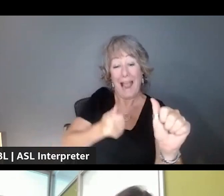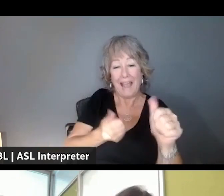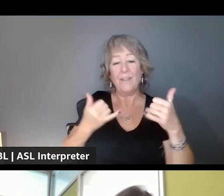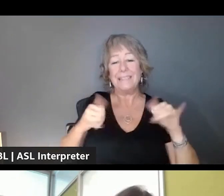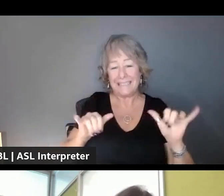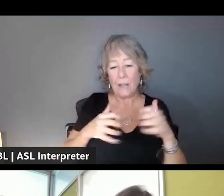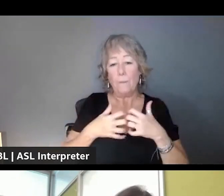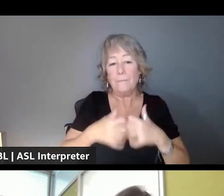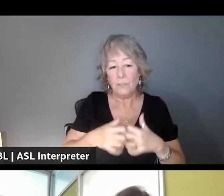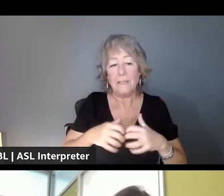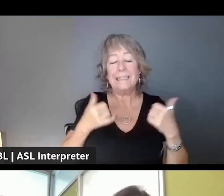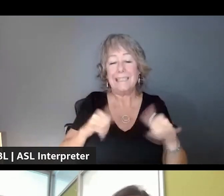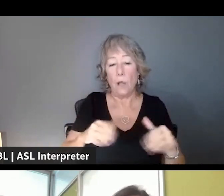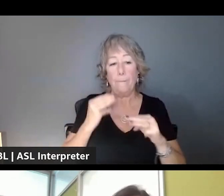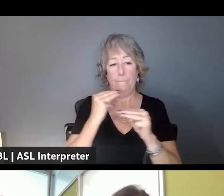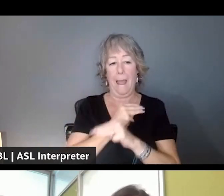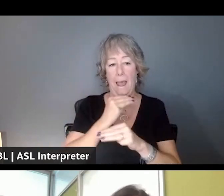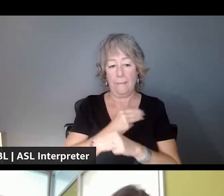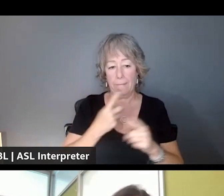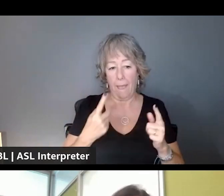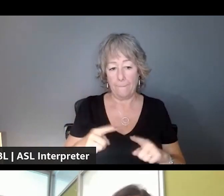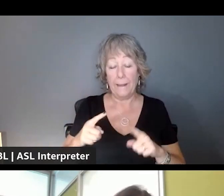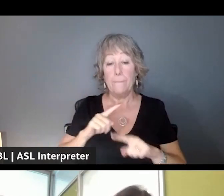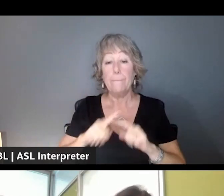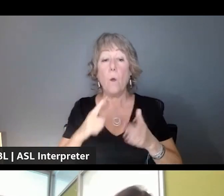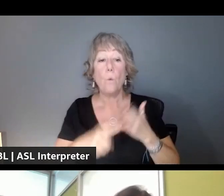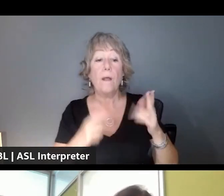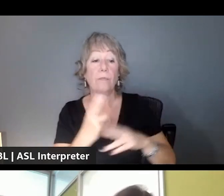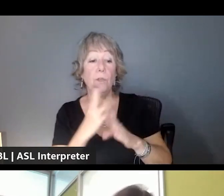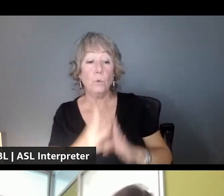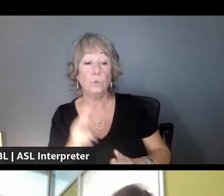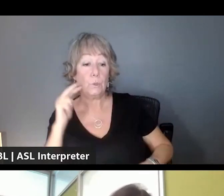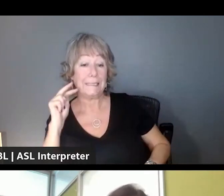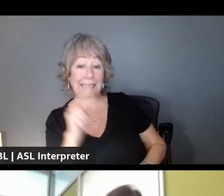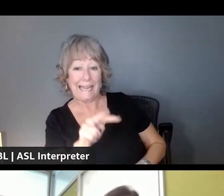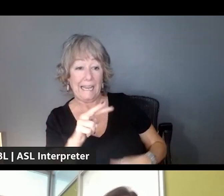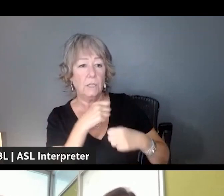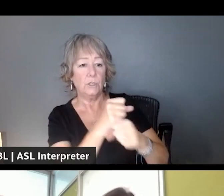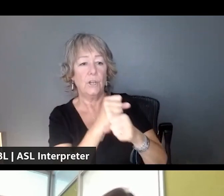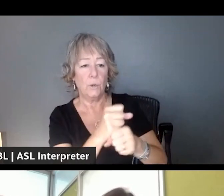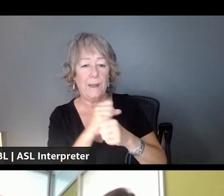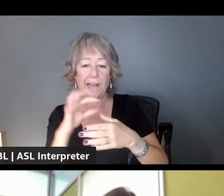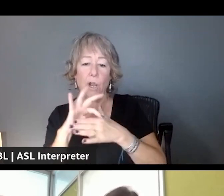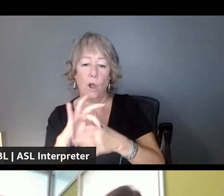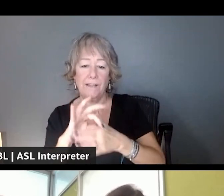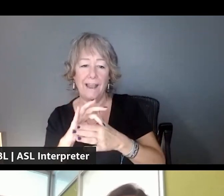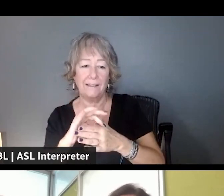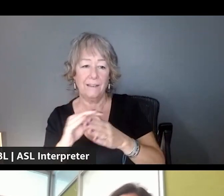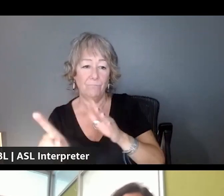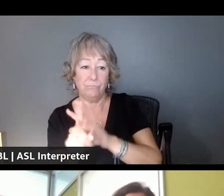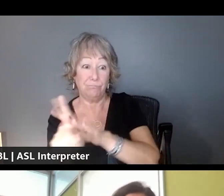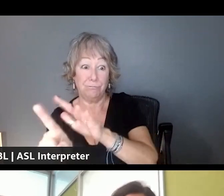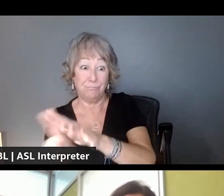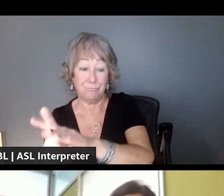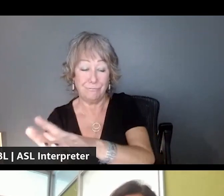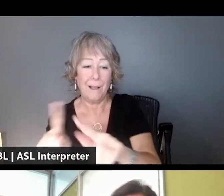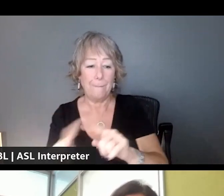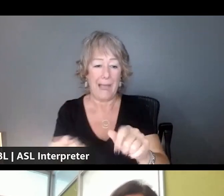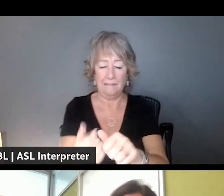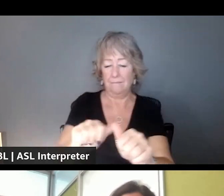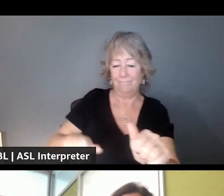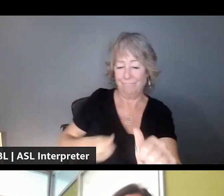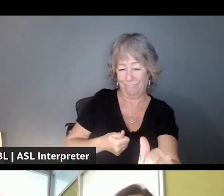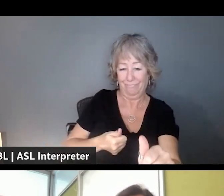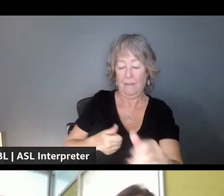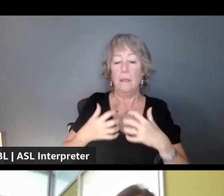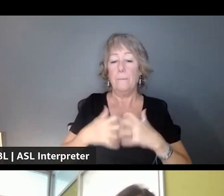math that's happening. But what users see is that, whoa, it's generating content. So what's different? Like machine learning's been there for so